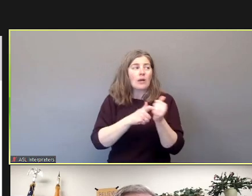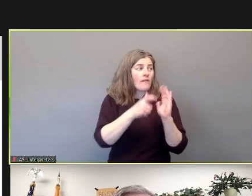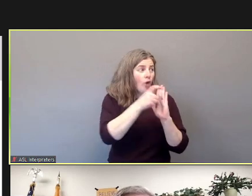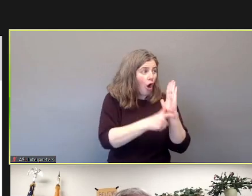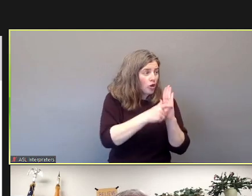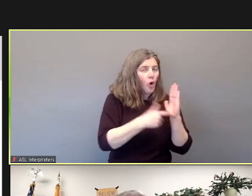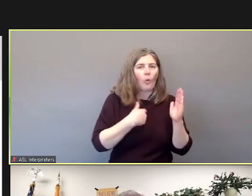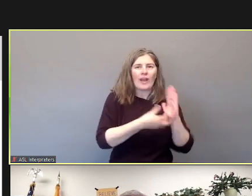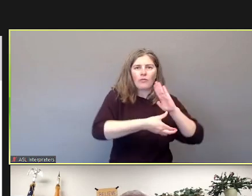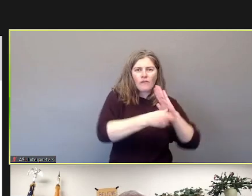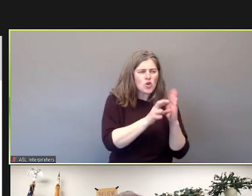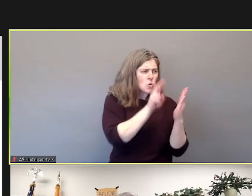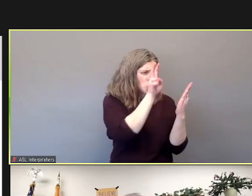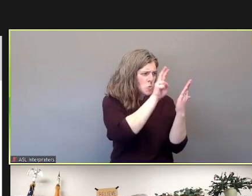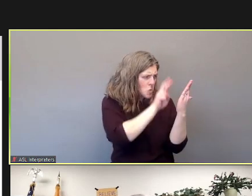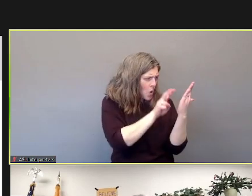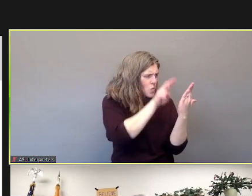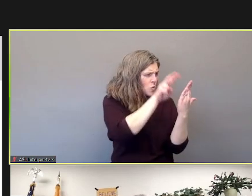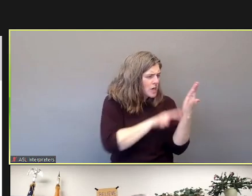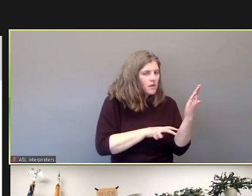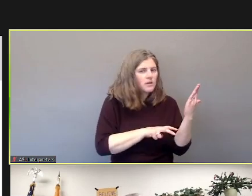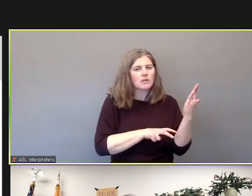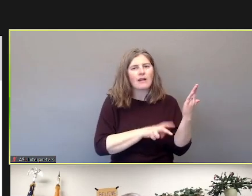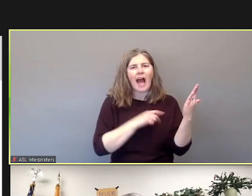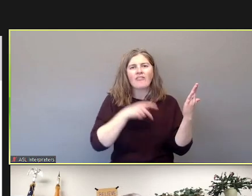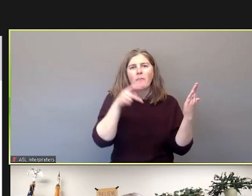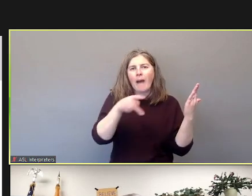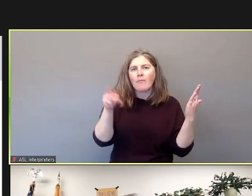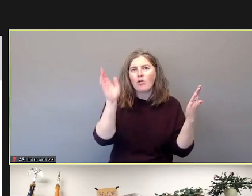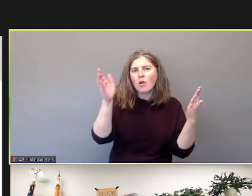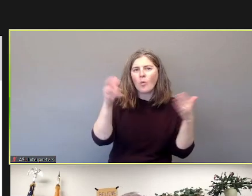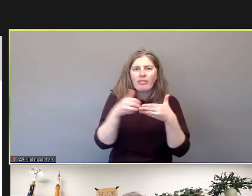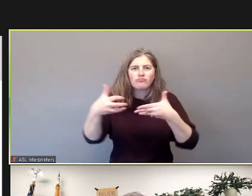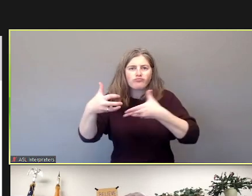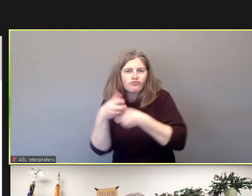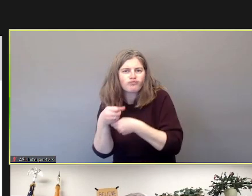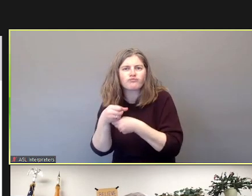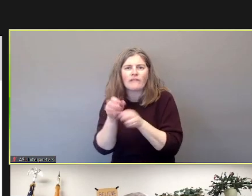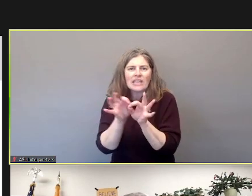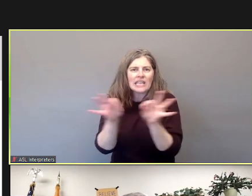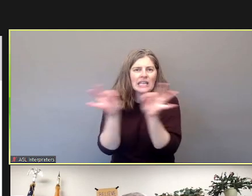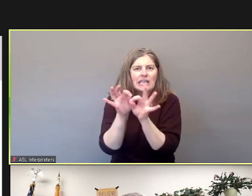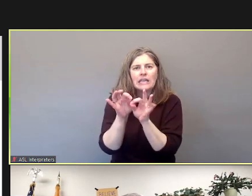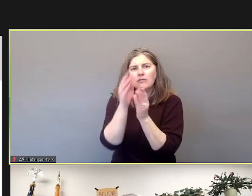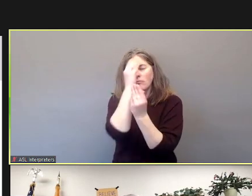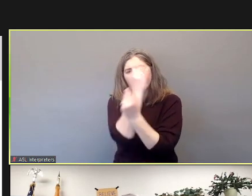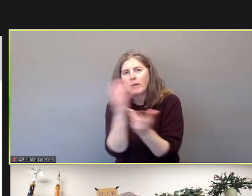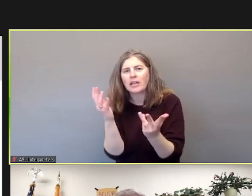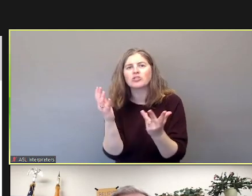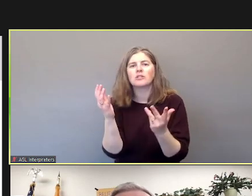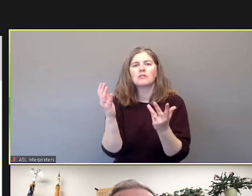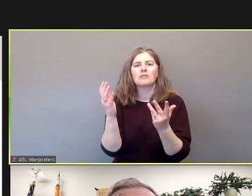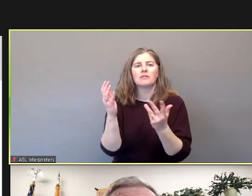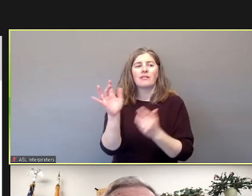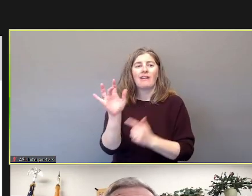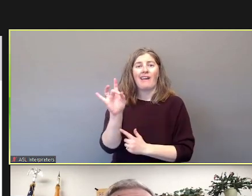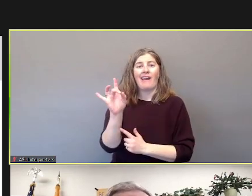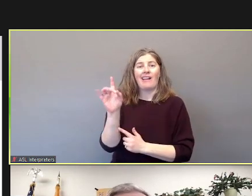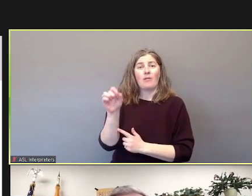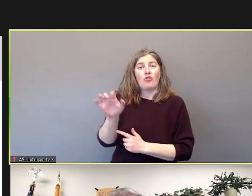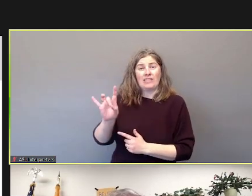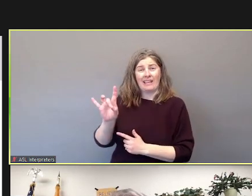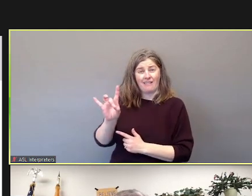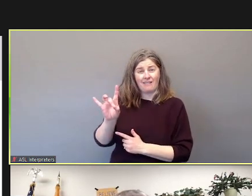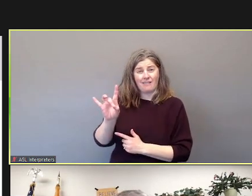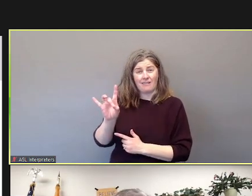review it. There's a PowerPoint presentation with a summary of key reports. You know, 88% of those